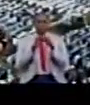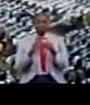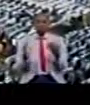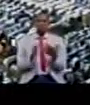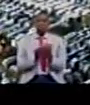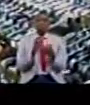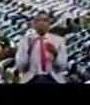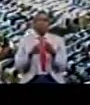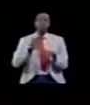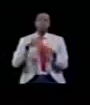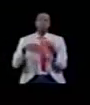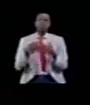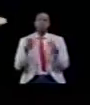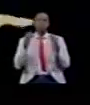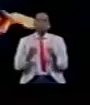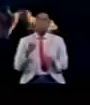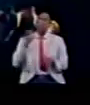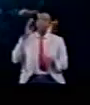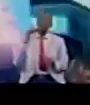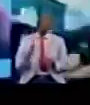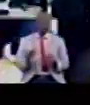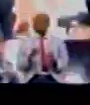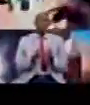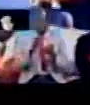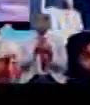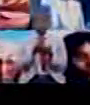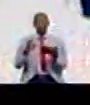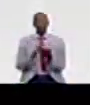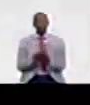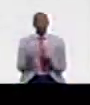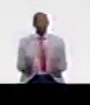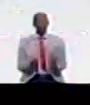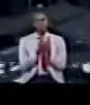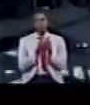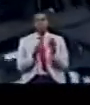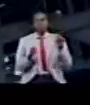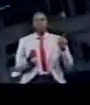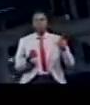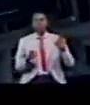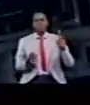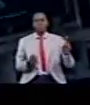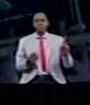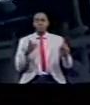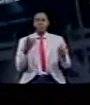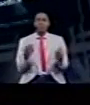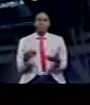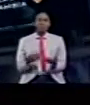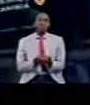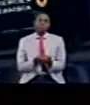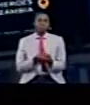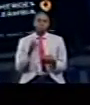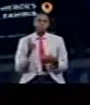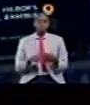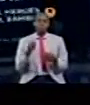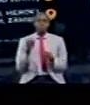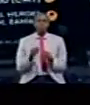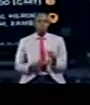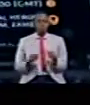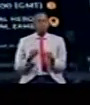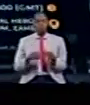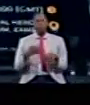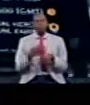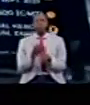better. That the Holy Ghost will walk upon her. The Lord Jesus will walk upon her. Spirit of